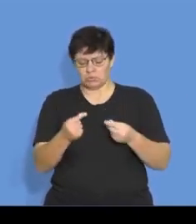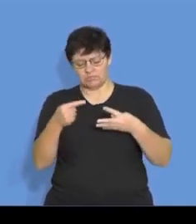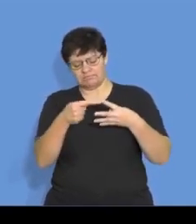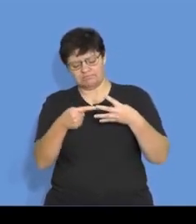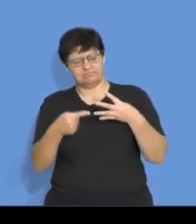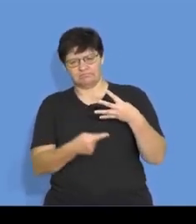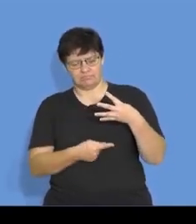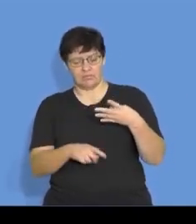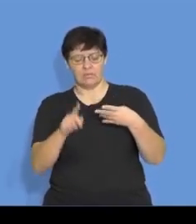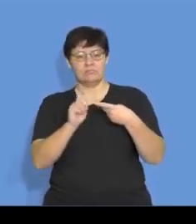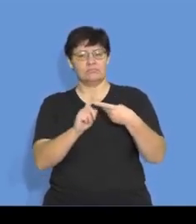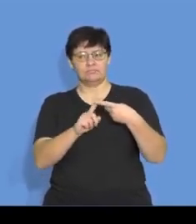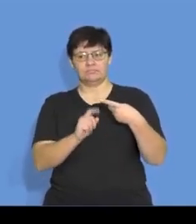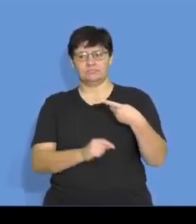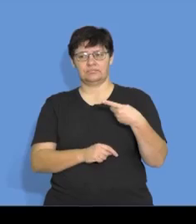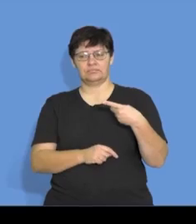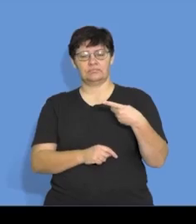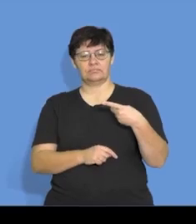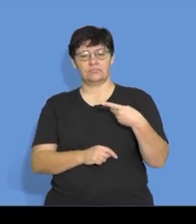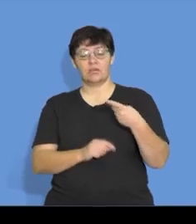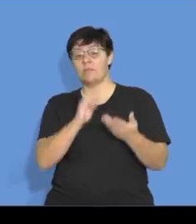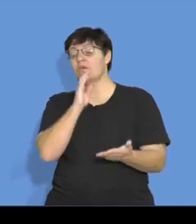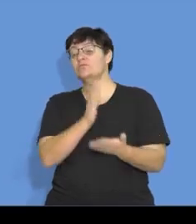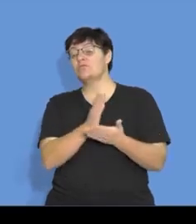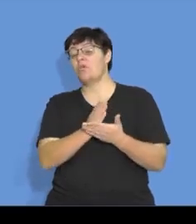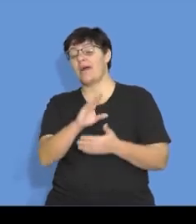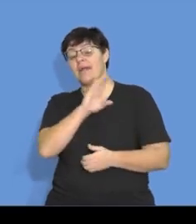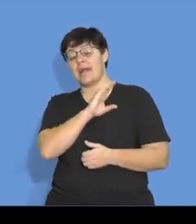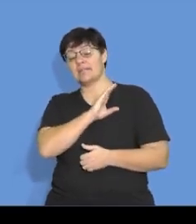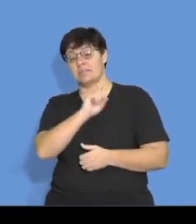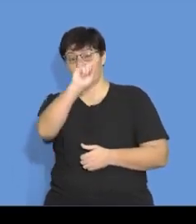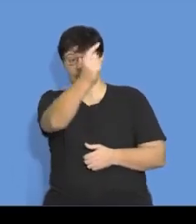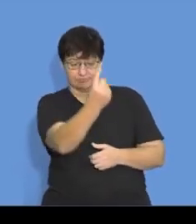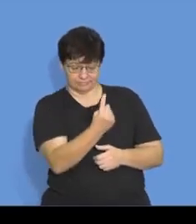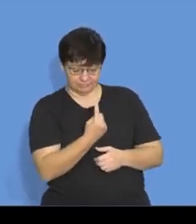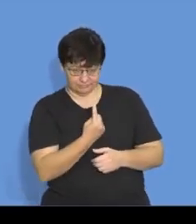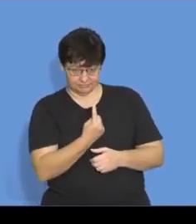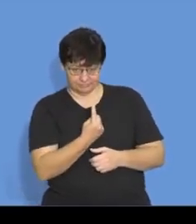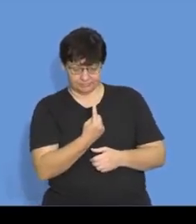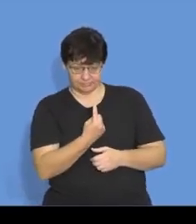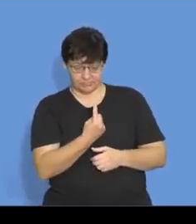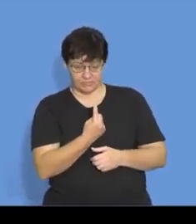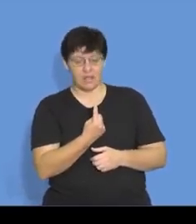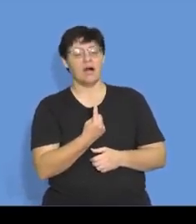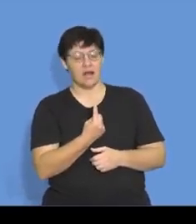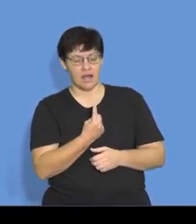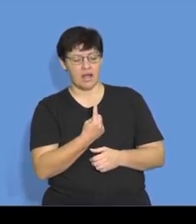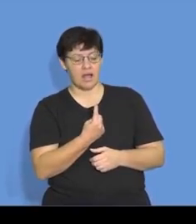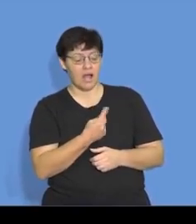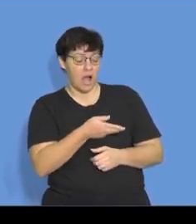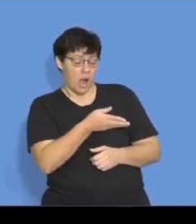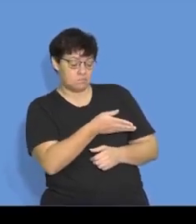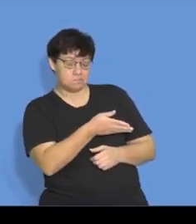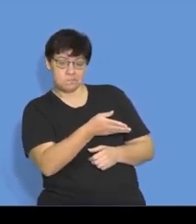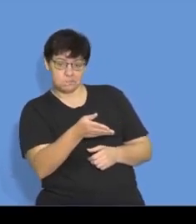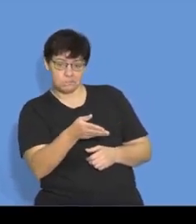following? Make sure that when customers come into their shop, that there are